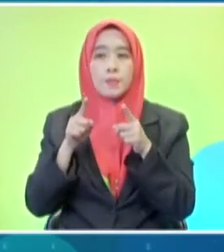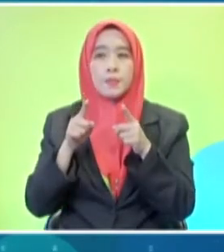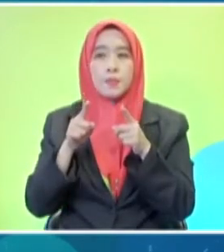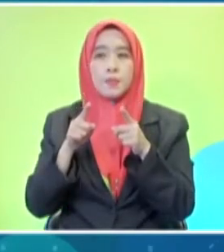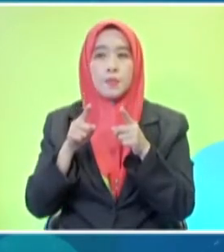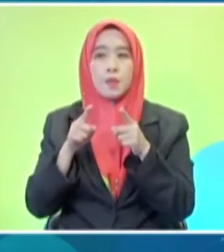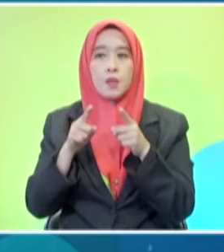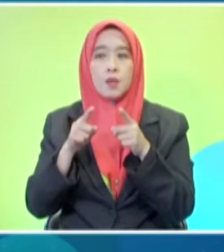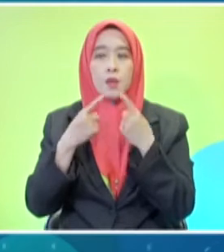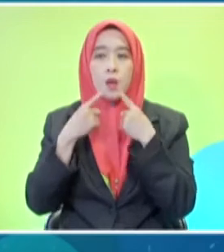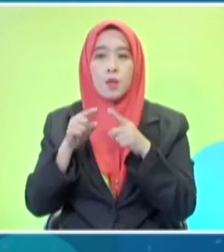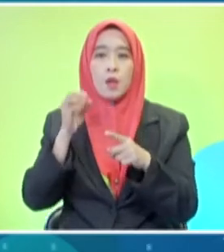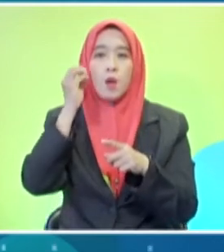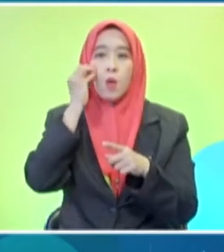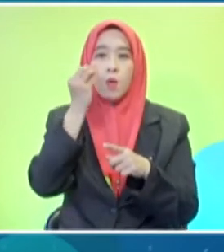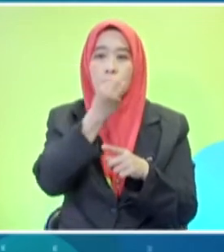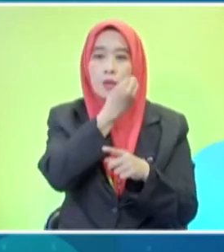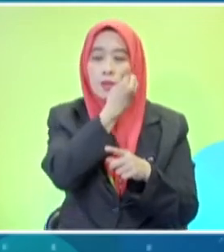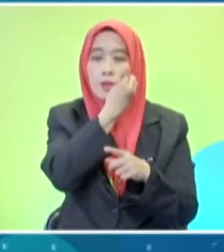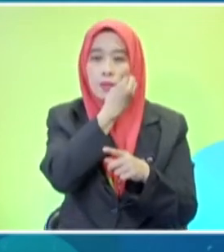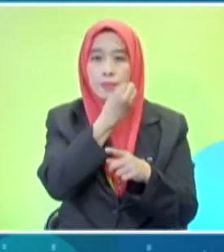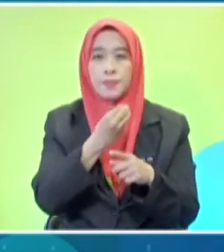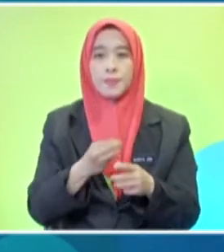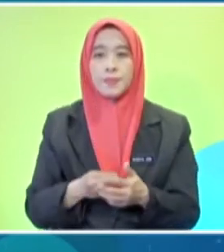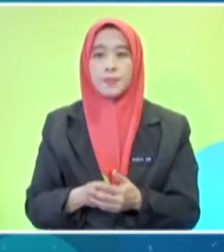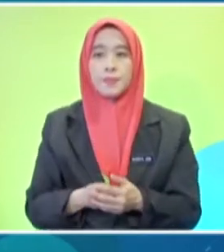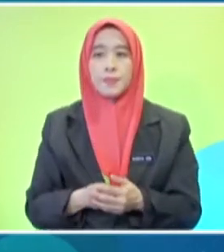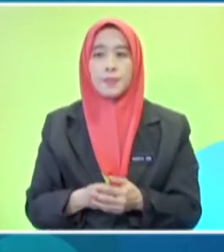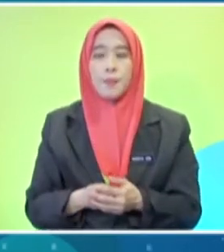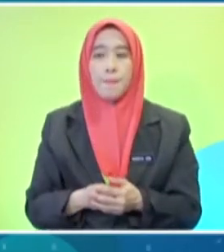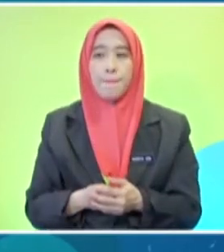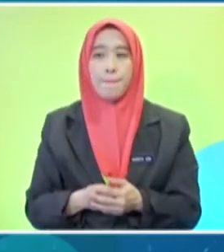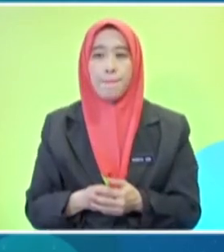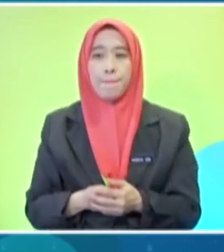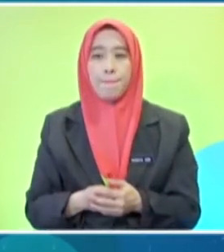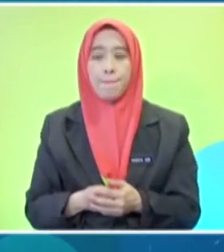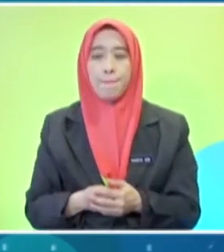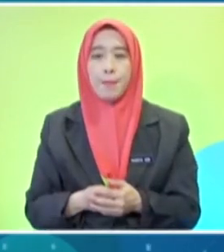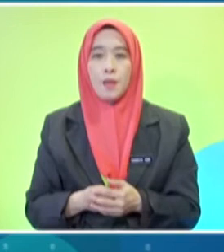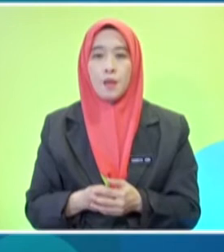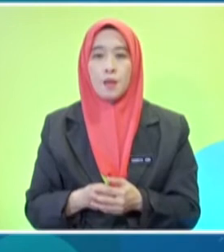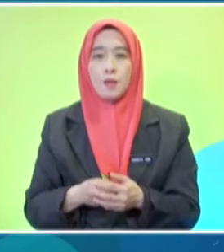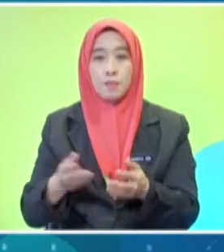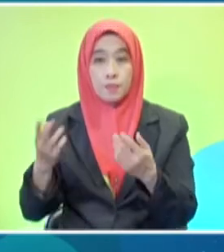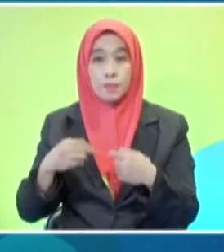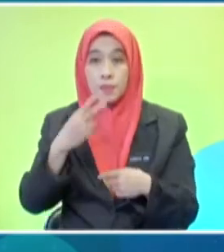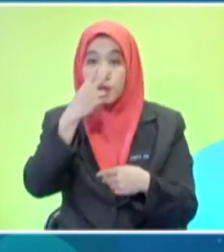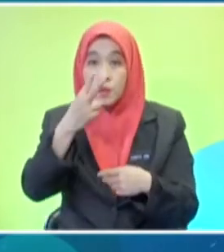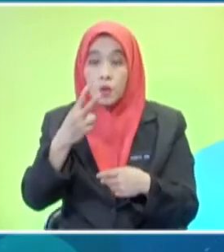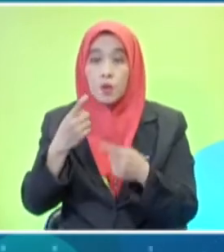The answer is orchids. Orchid, yes. Let us check the answer now.